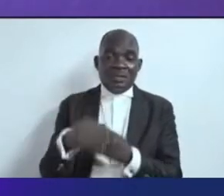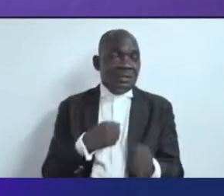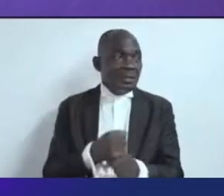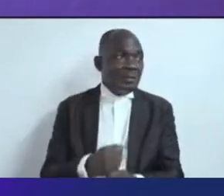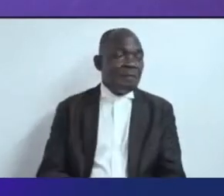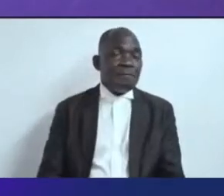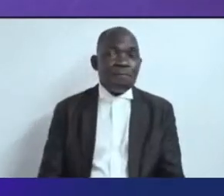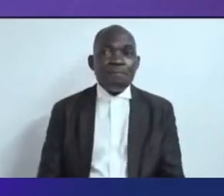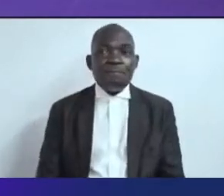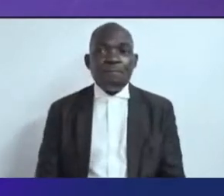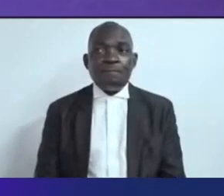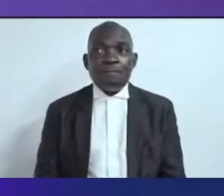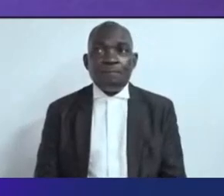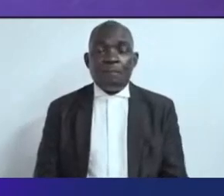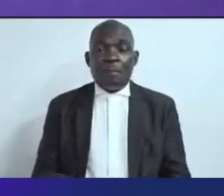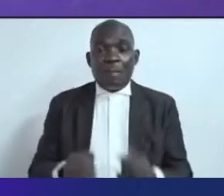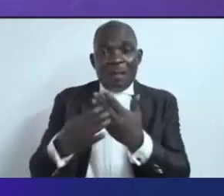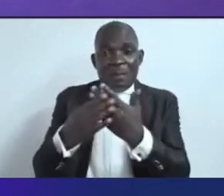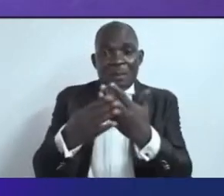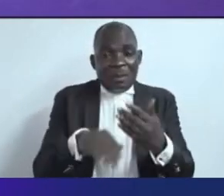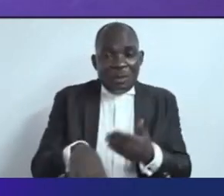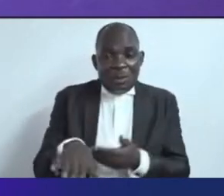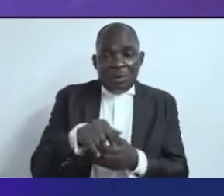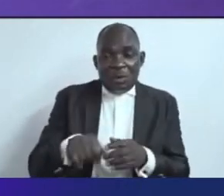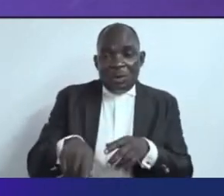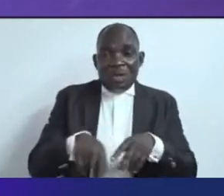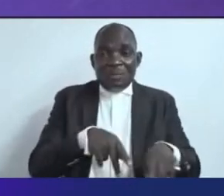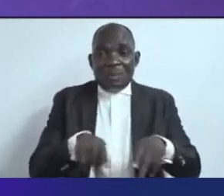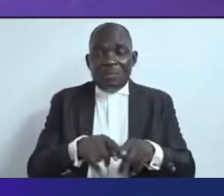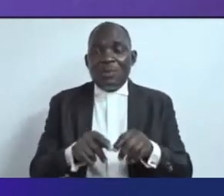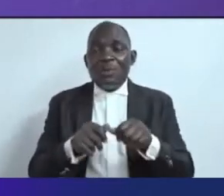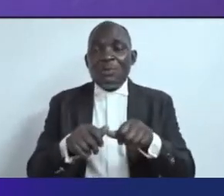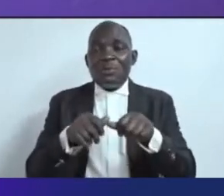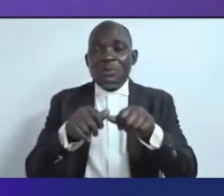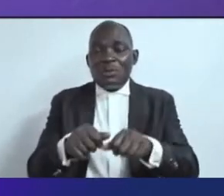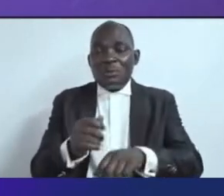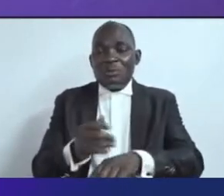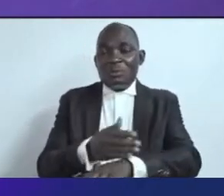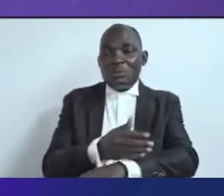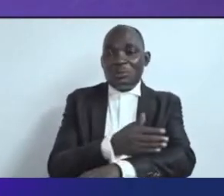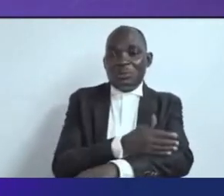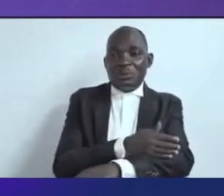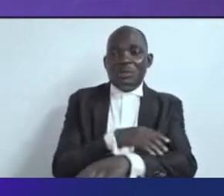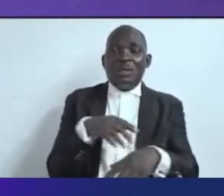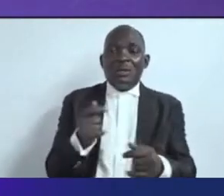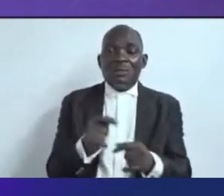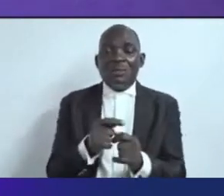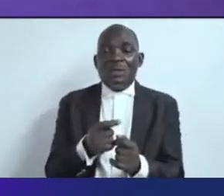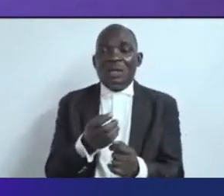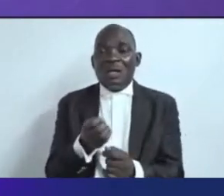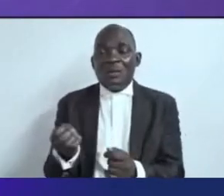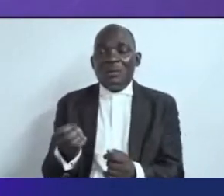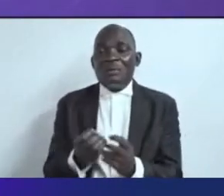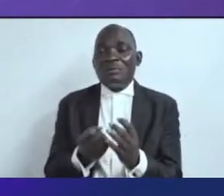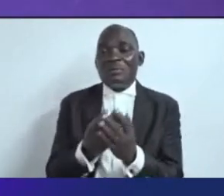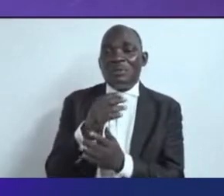2023. The banking sector's performance continued to improve, with assets growing